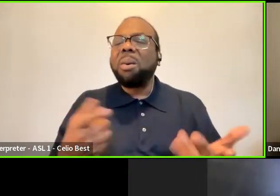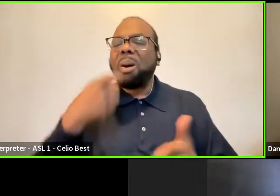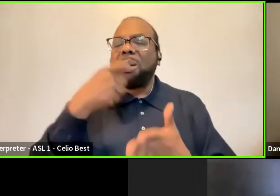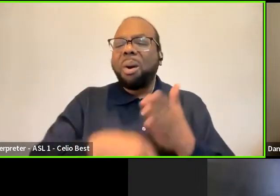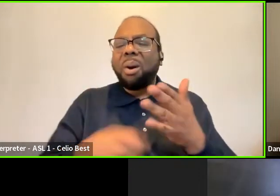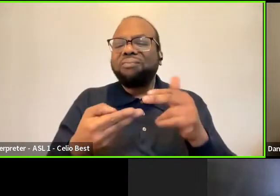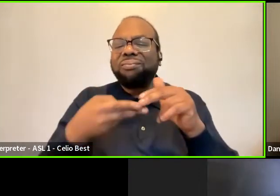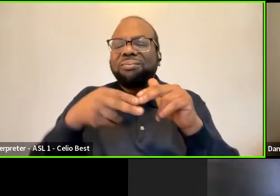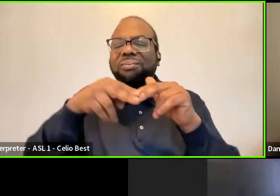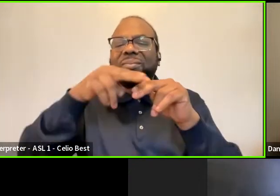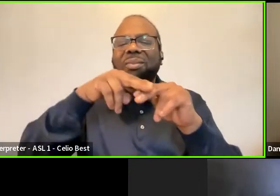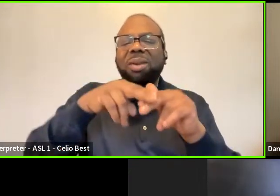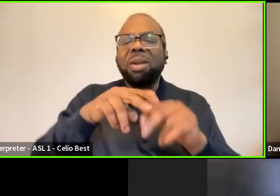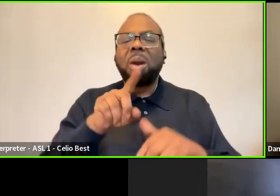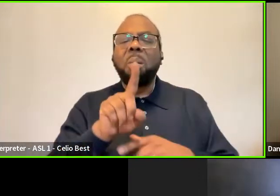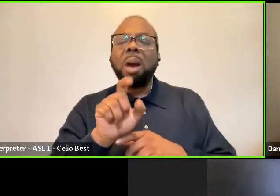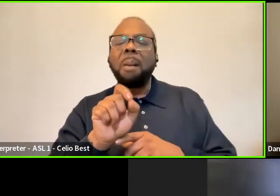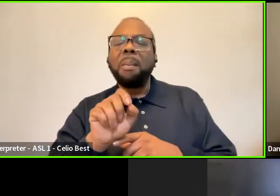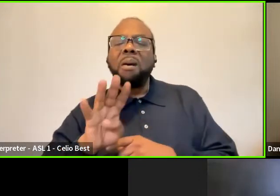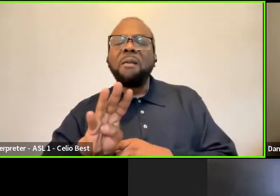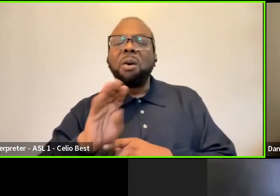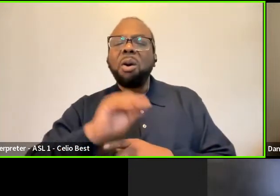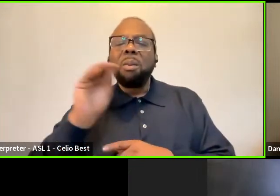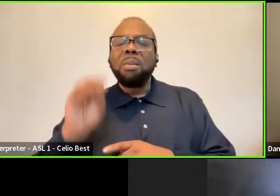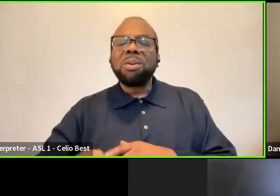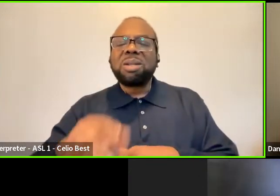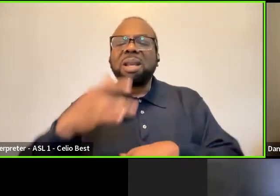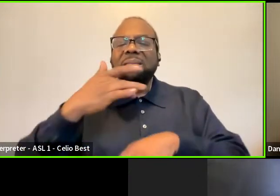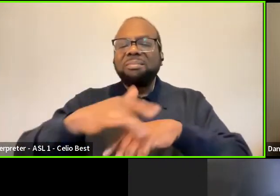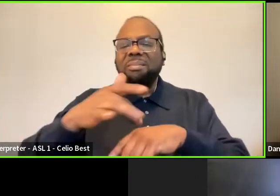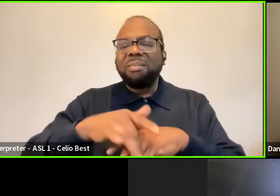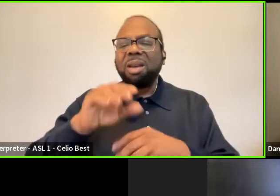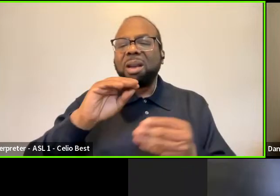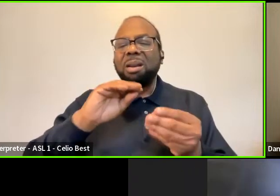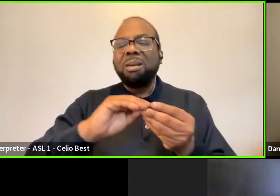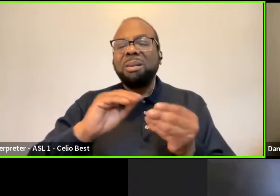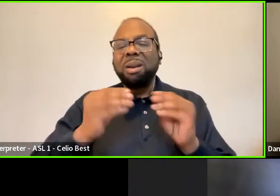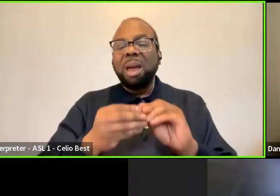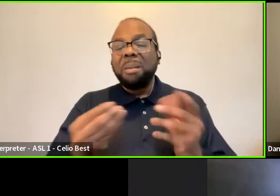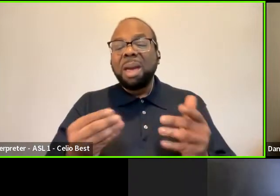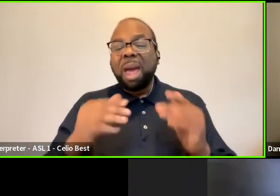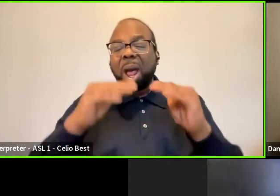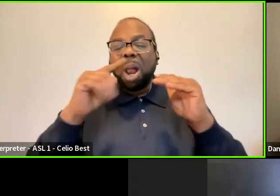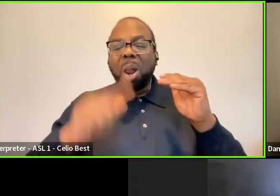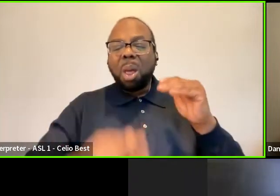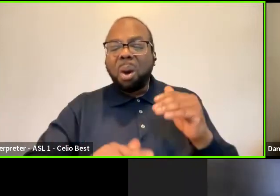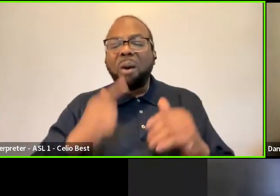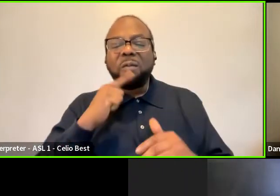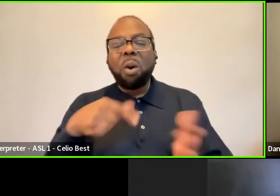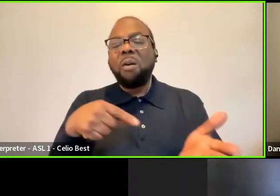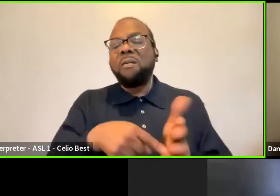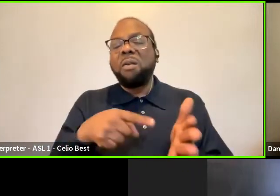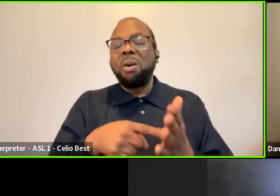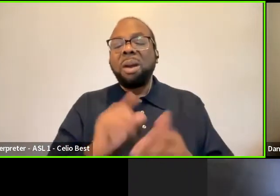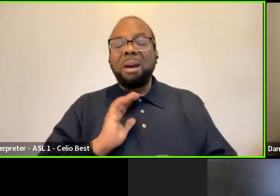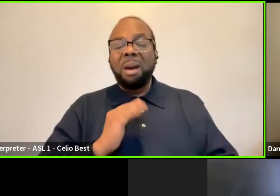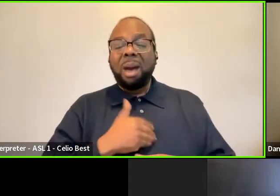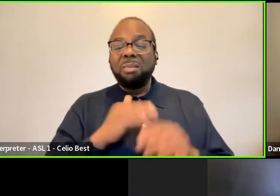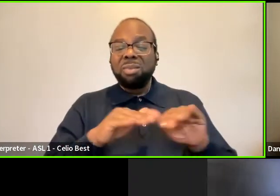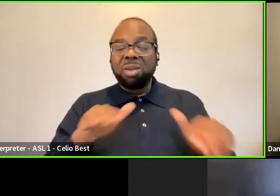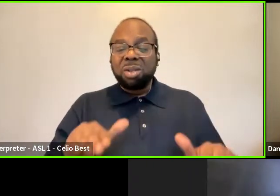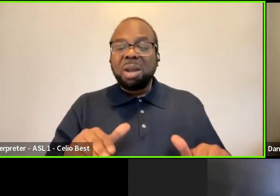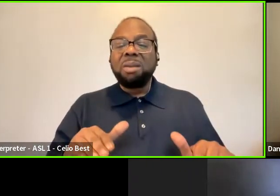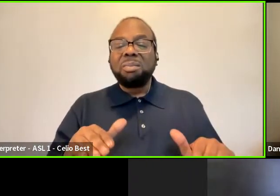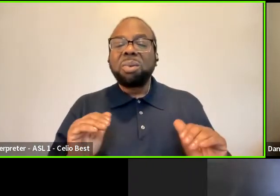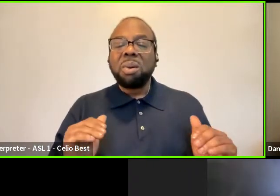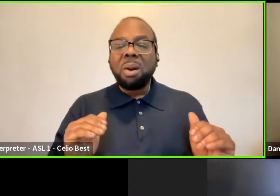You have a 1.4% vacancy rate and even lower for affordable units. And so our children who are becoming